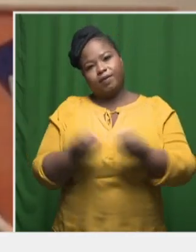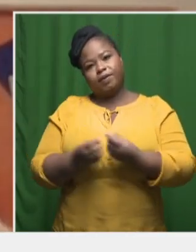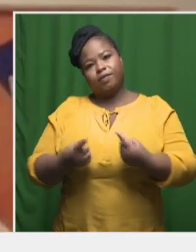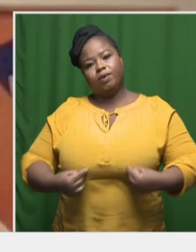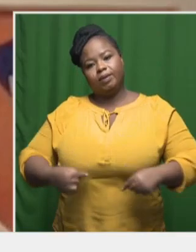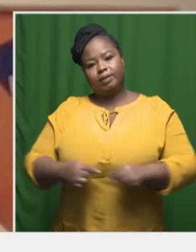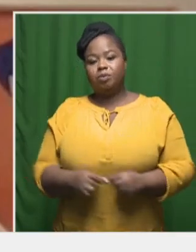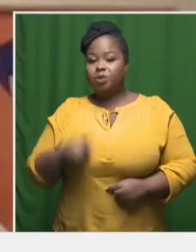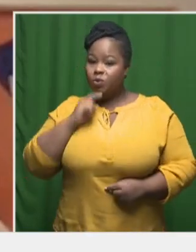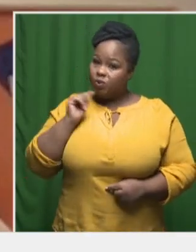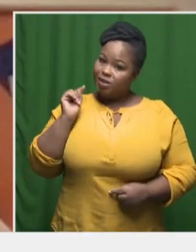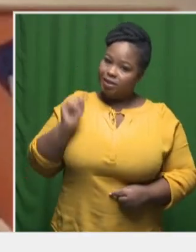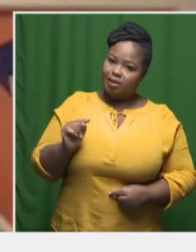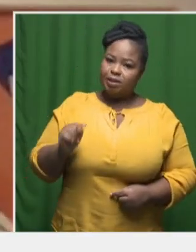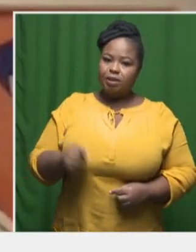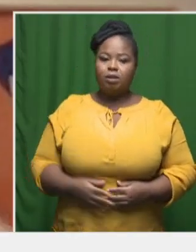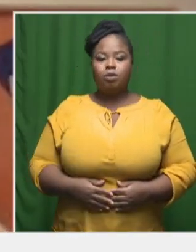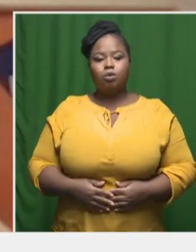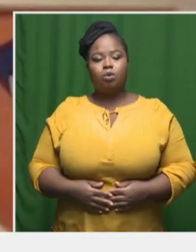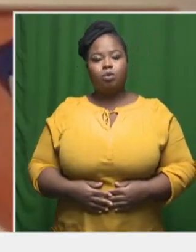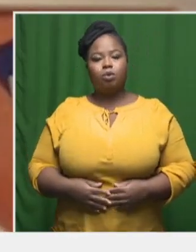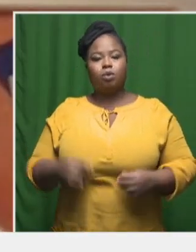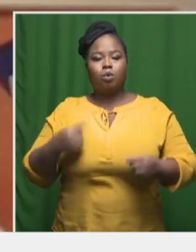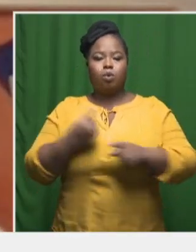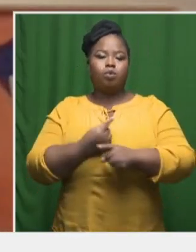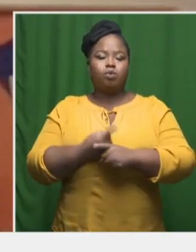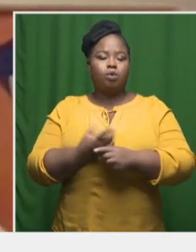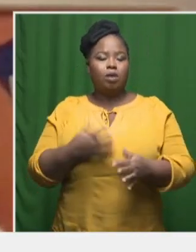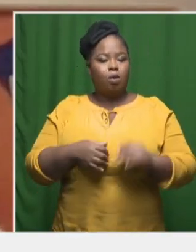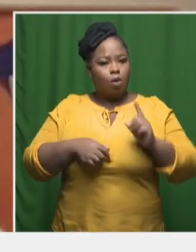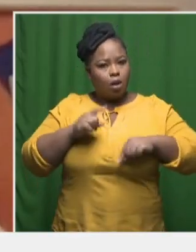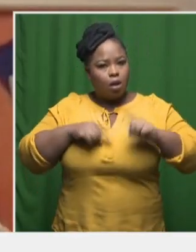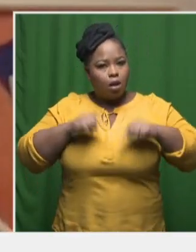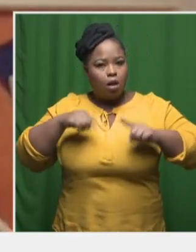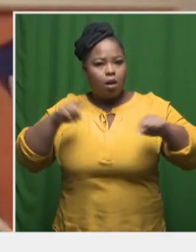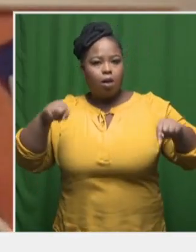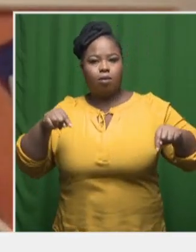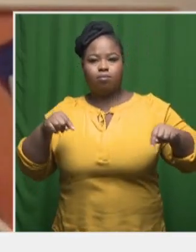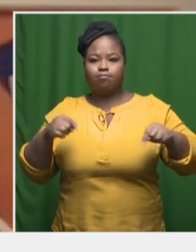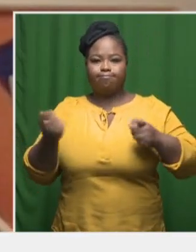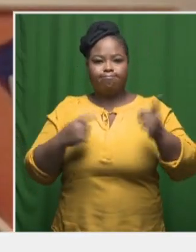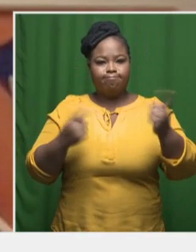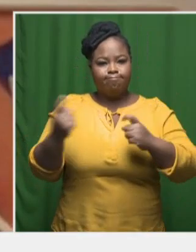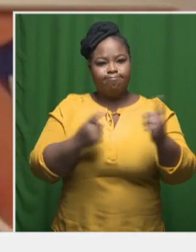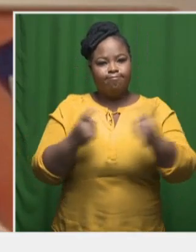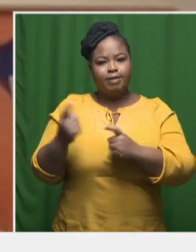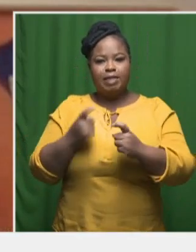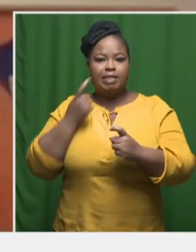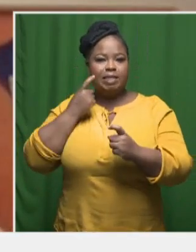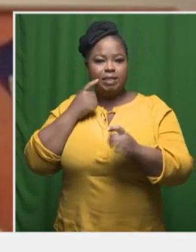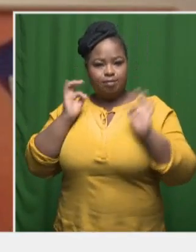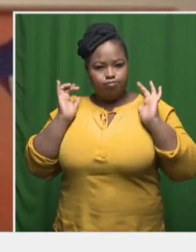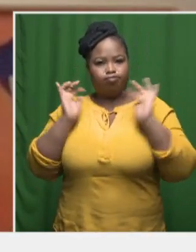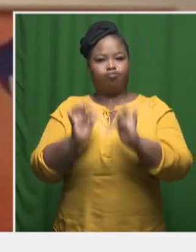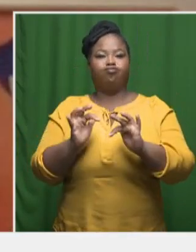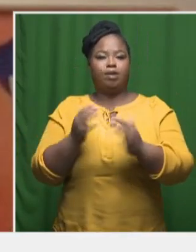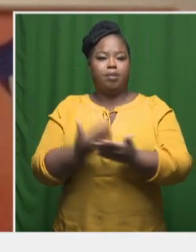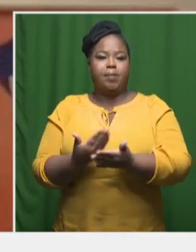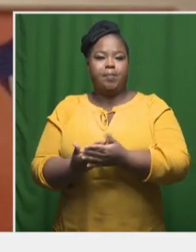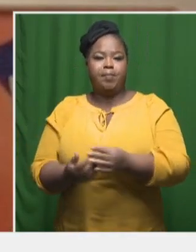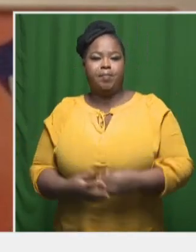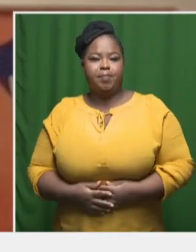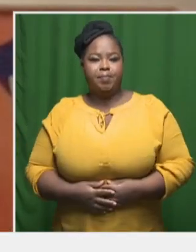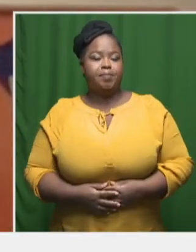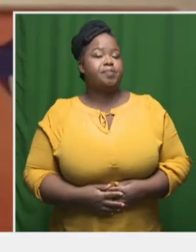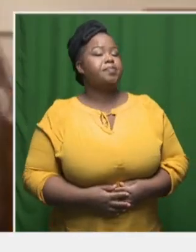we need to use that, and we need a far more diverse input into the industry in order to have a very rich output. You touched